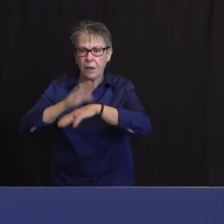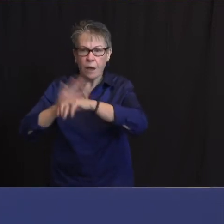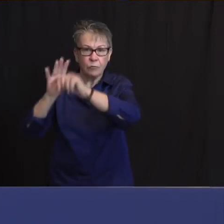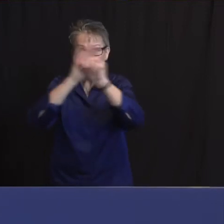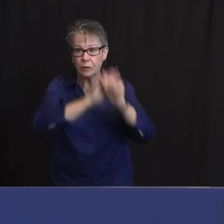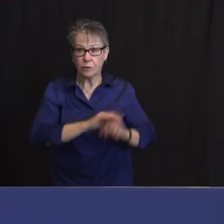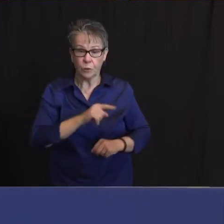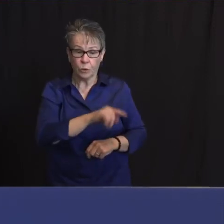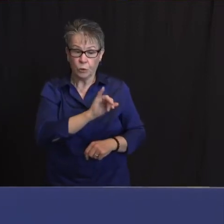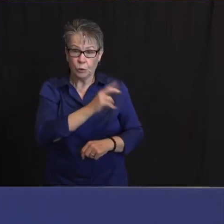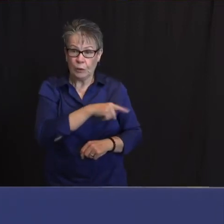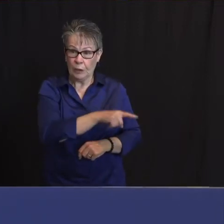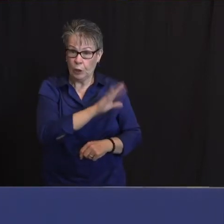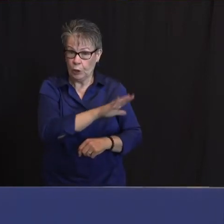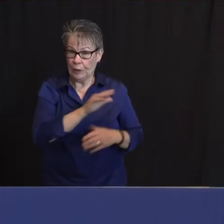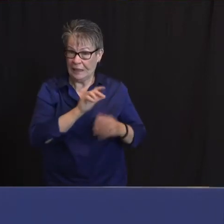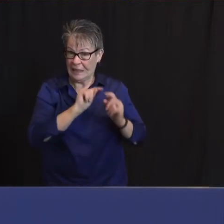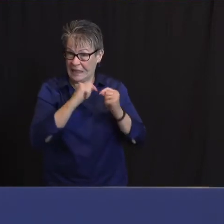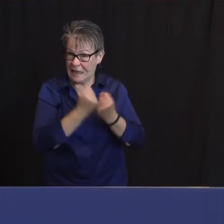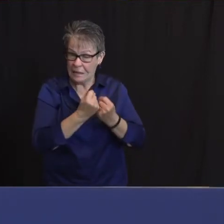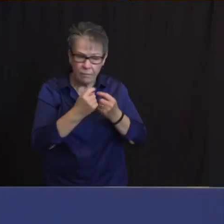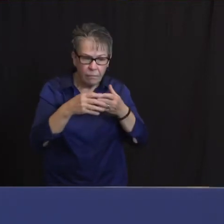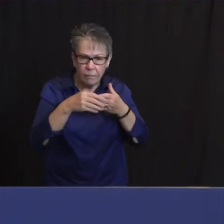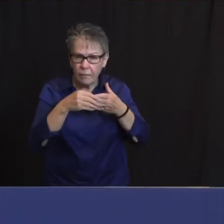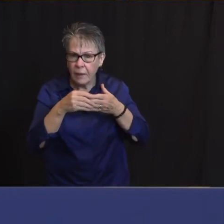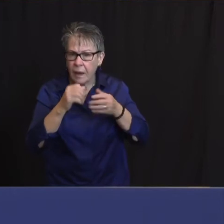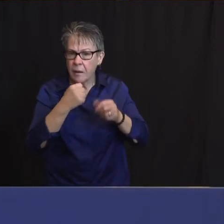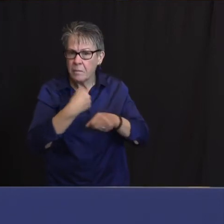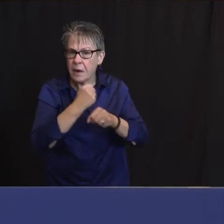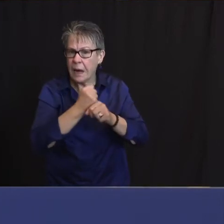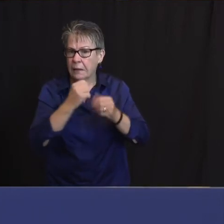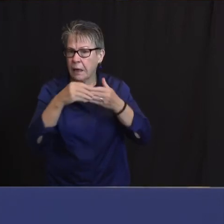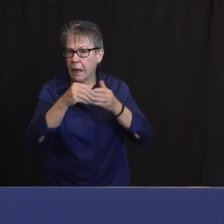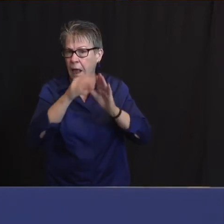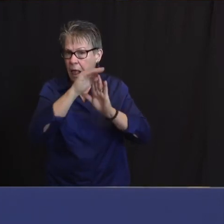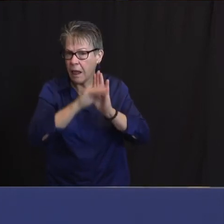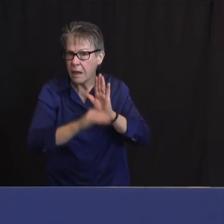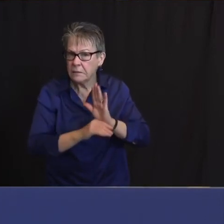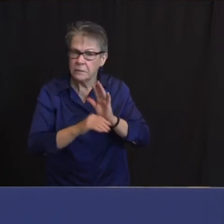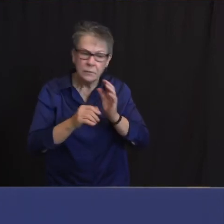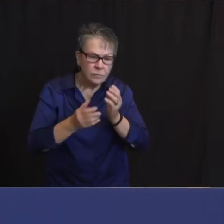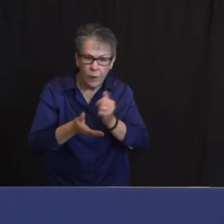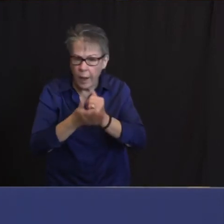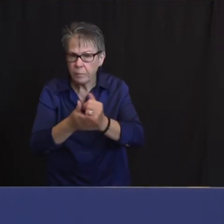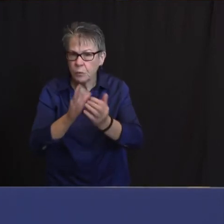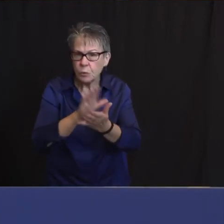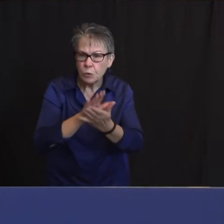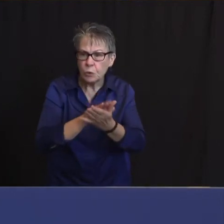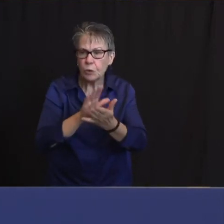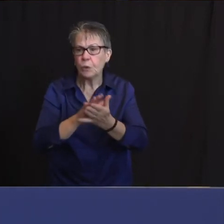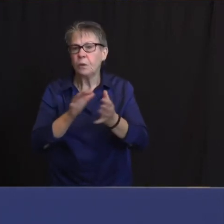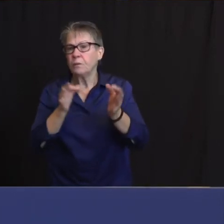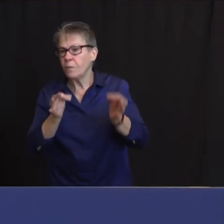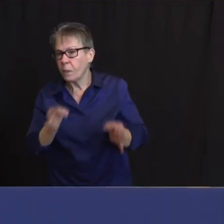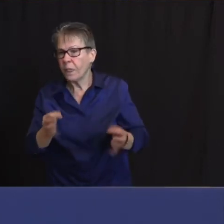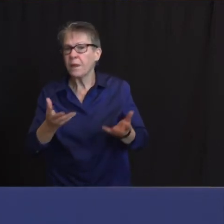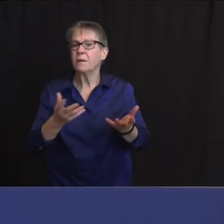led, I think, quite sensibly with the notion that that really does matter as a